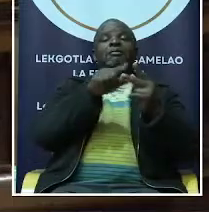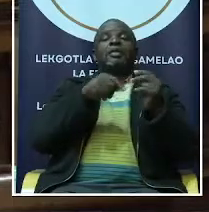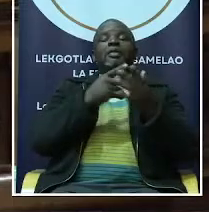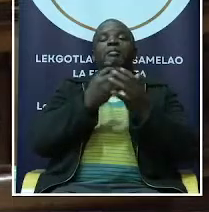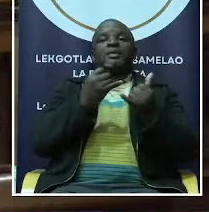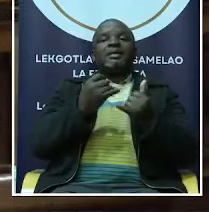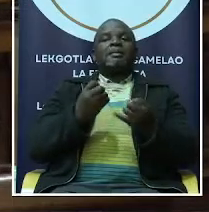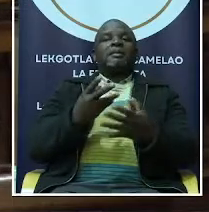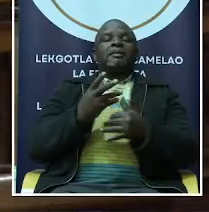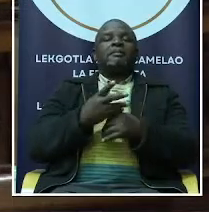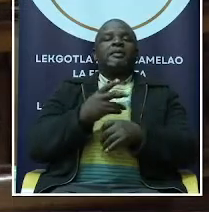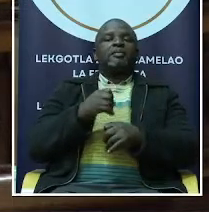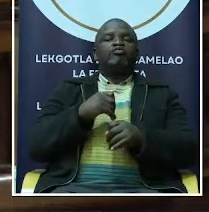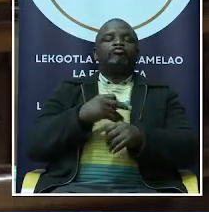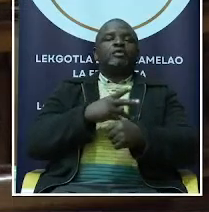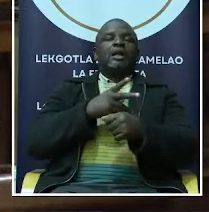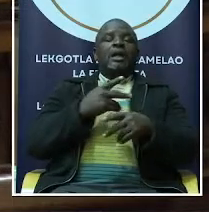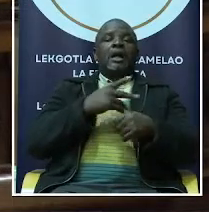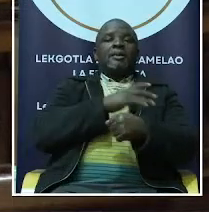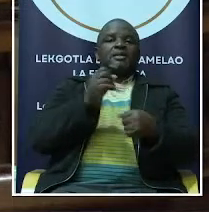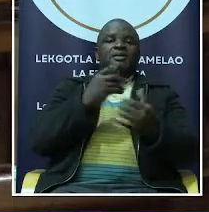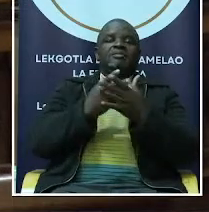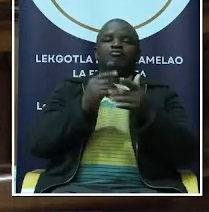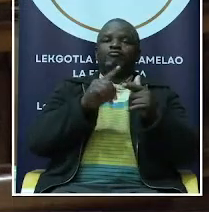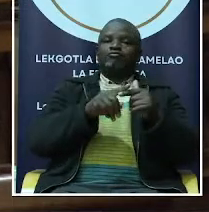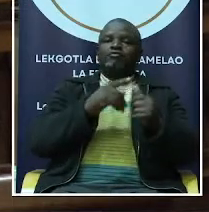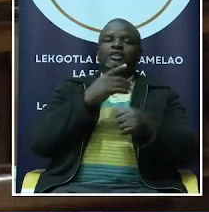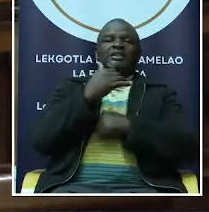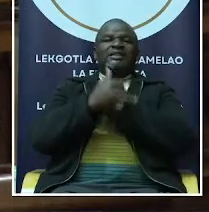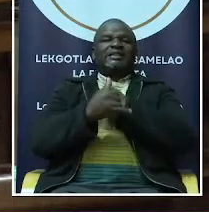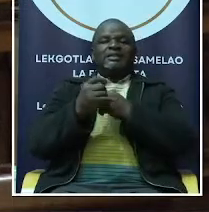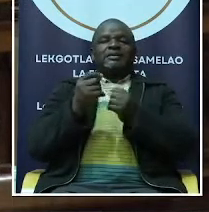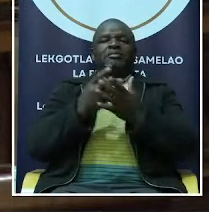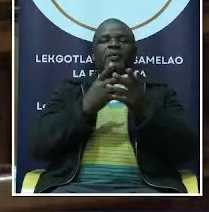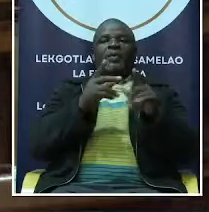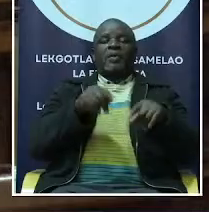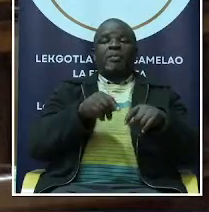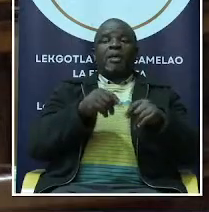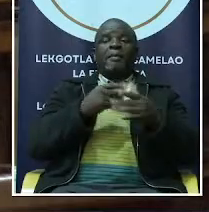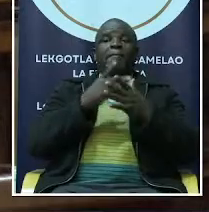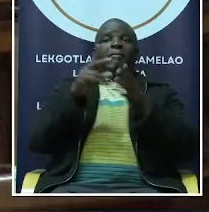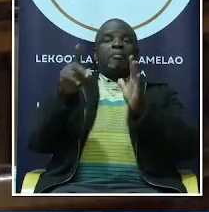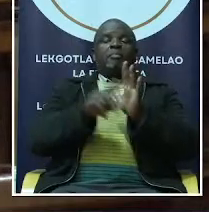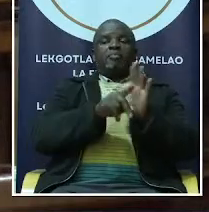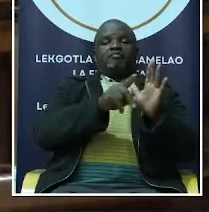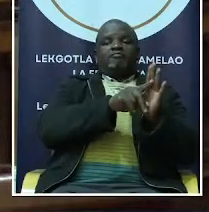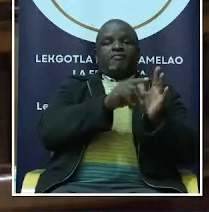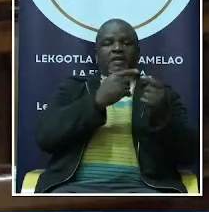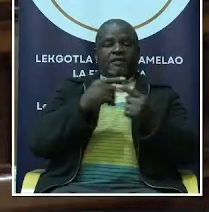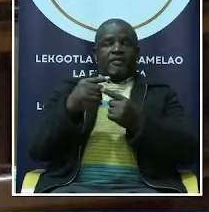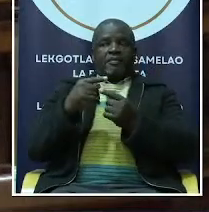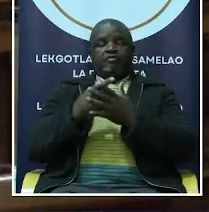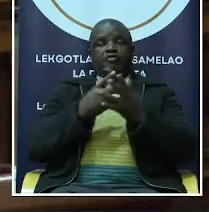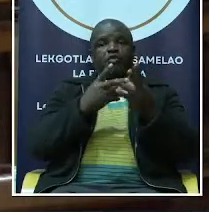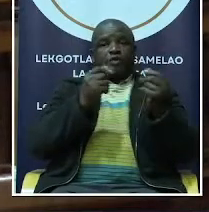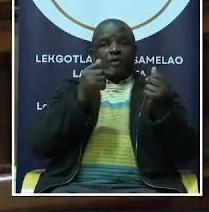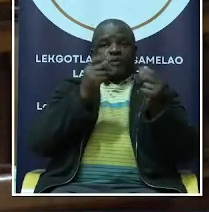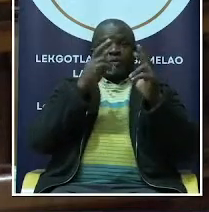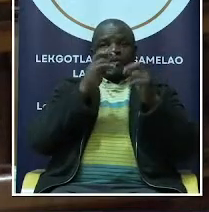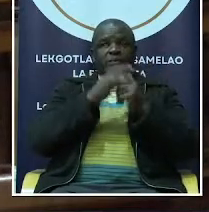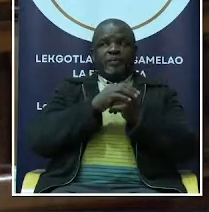many of their potential and dignity. Despite many policies aimed at addressing these